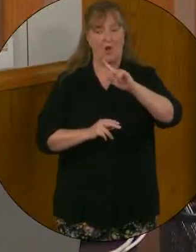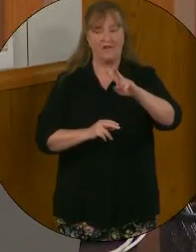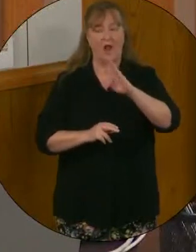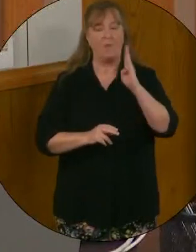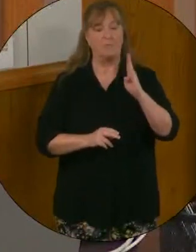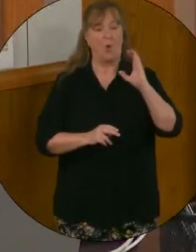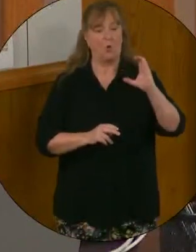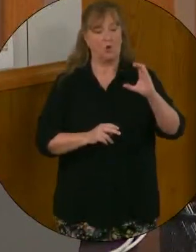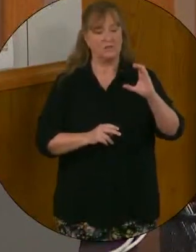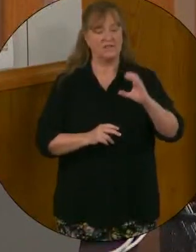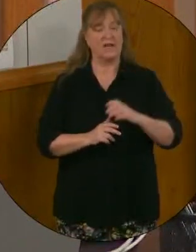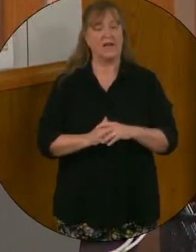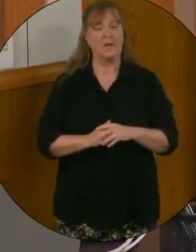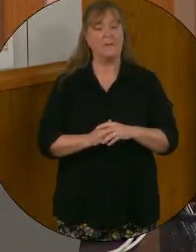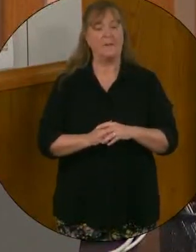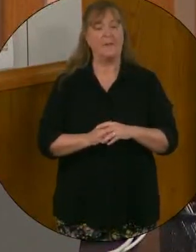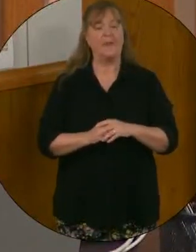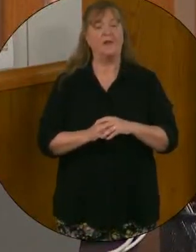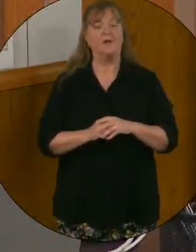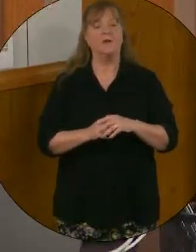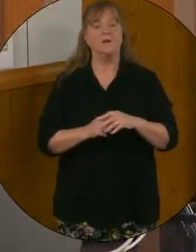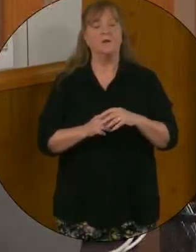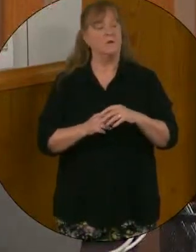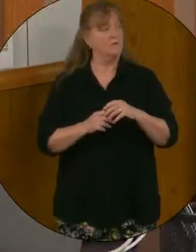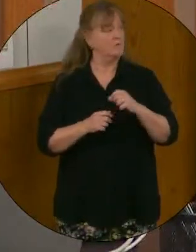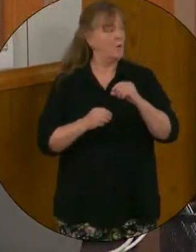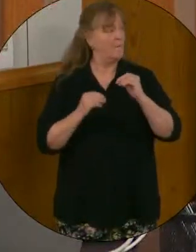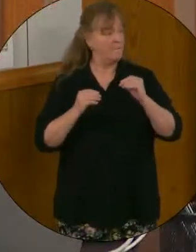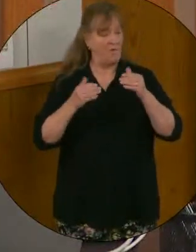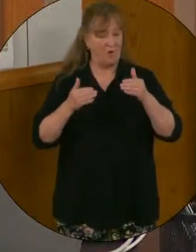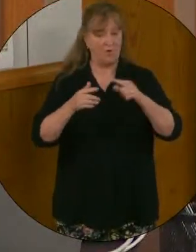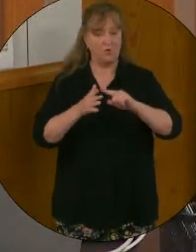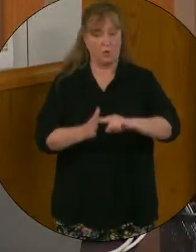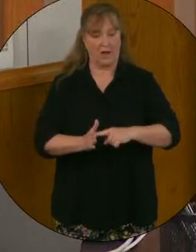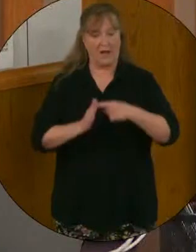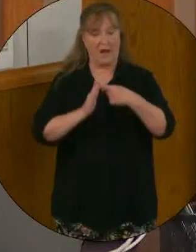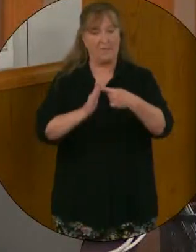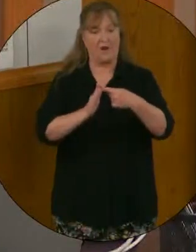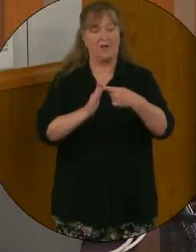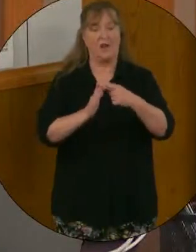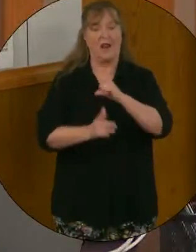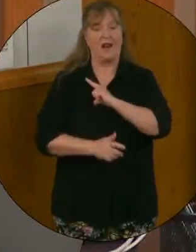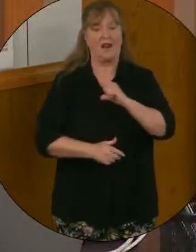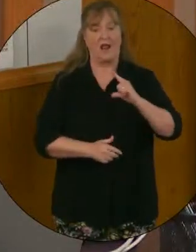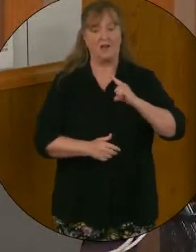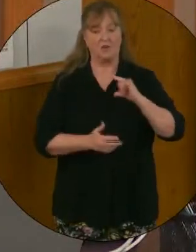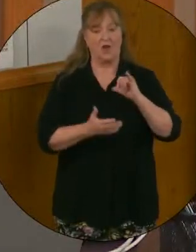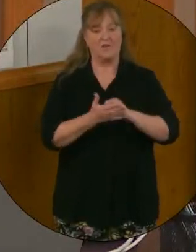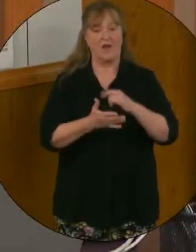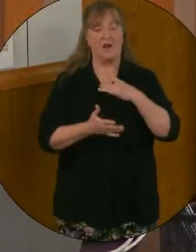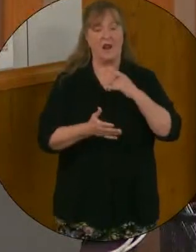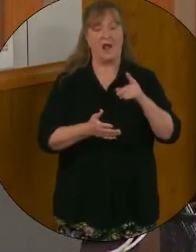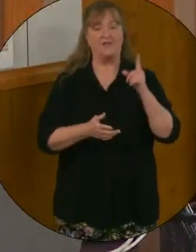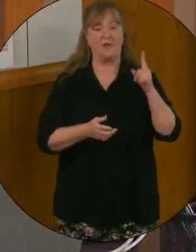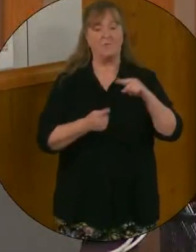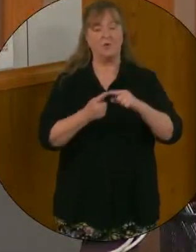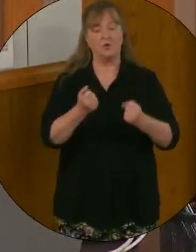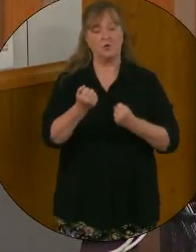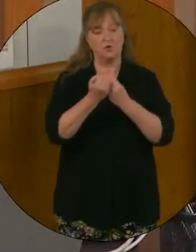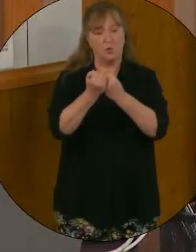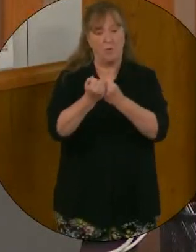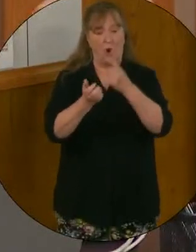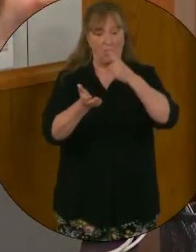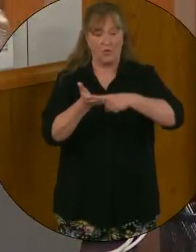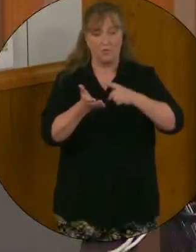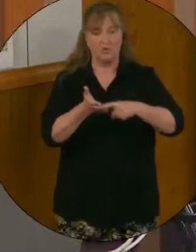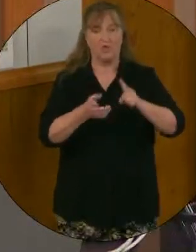City. Before we fully move forward and implement the legislation, I'd like to ask the board to support